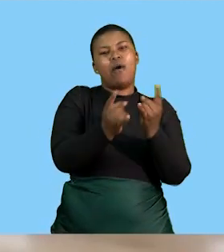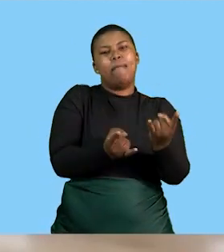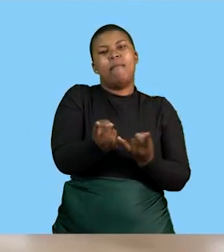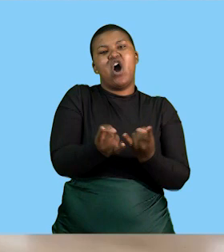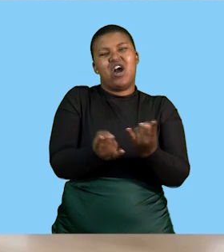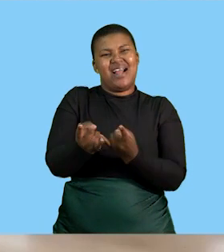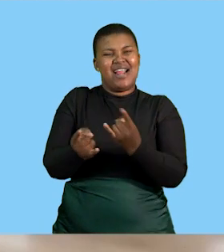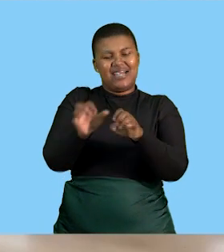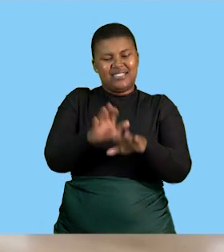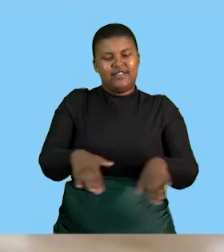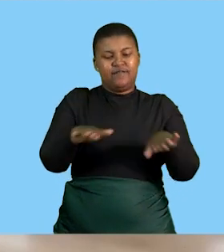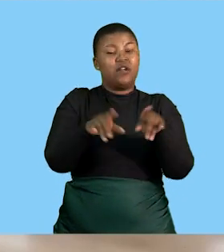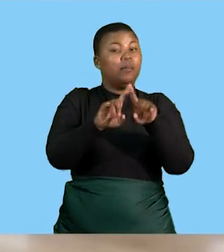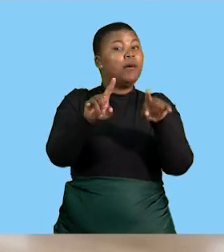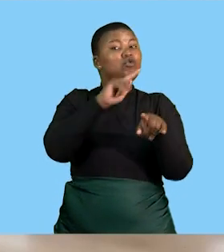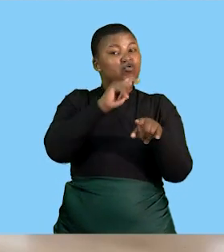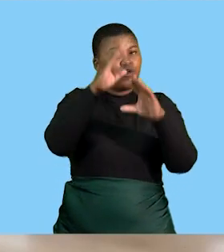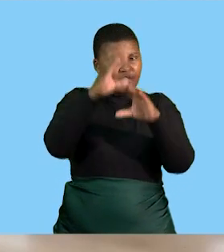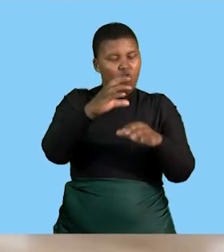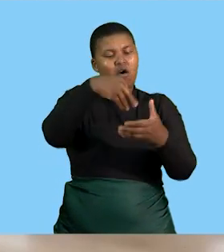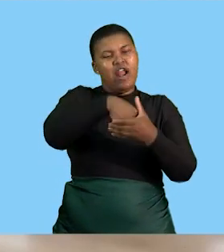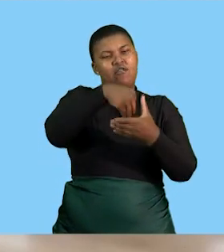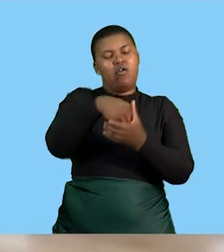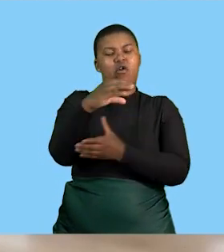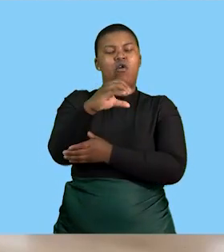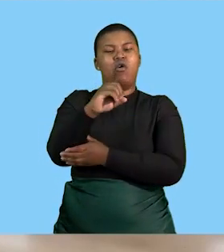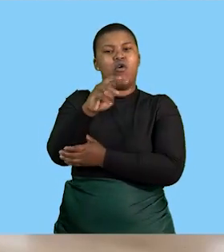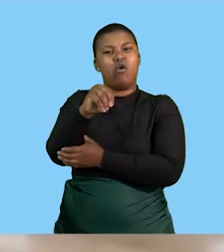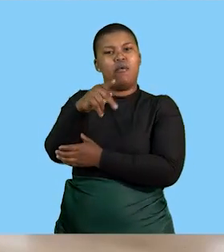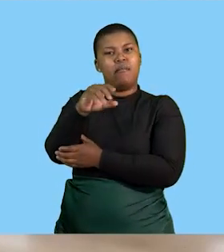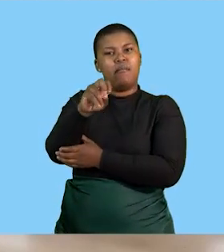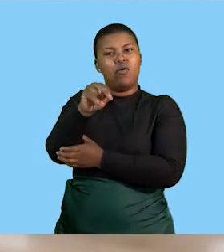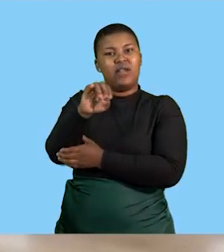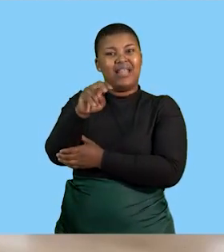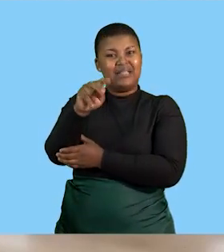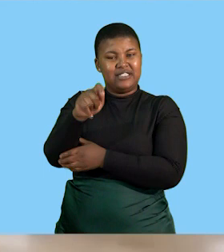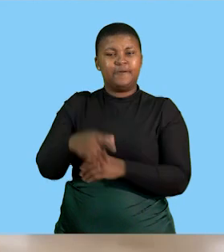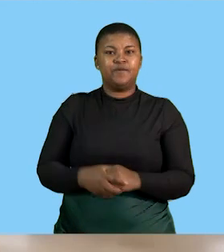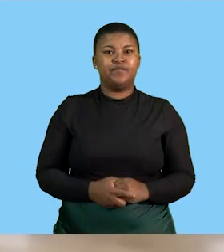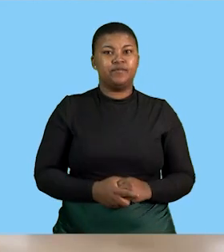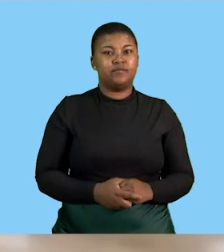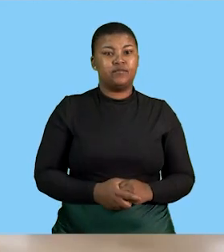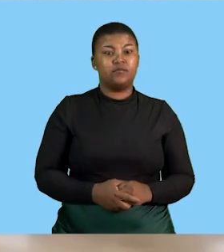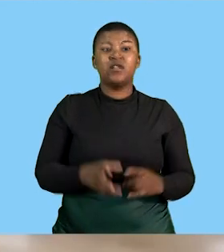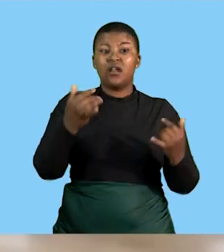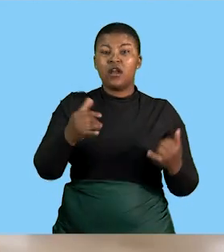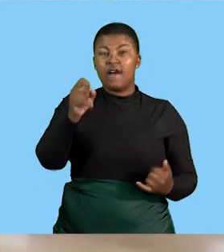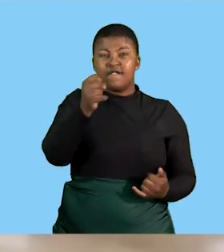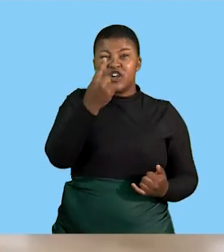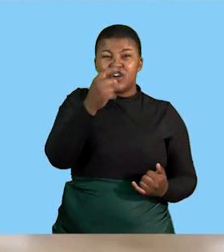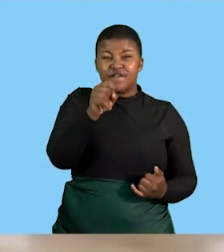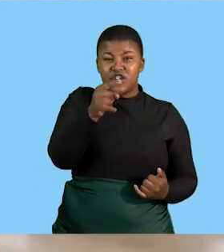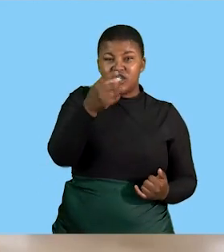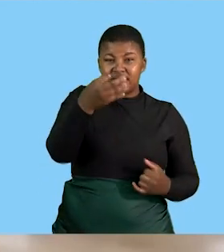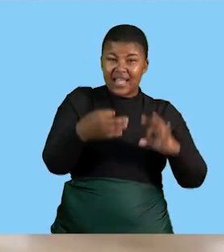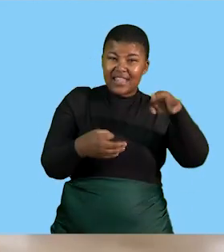more specifically the components of our market environment. Now, you should be familiar with the first three components